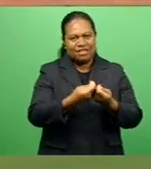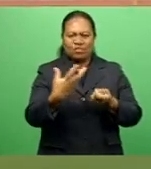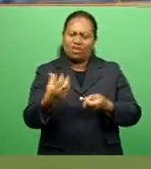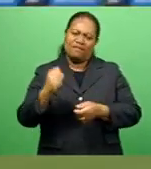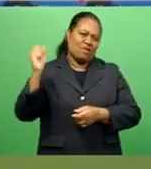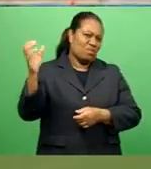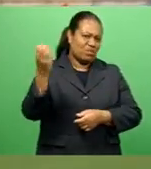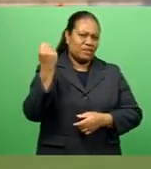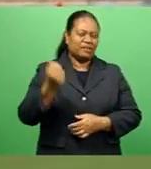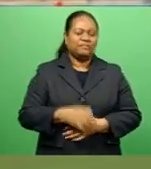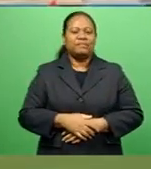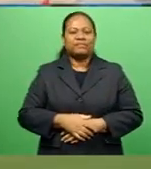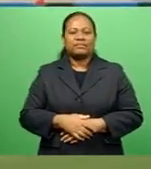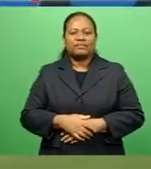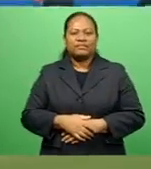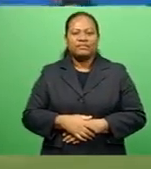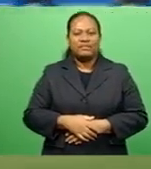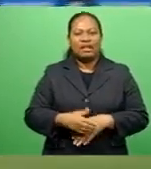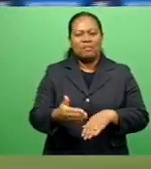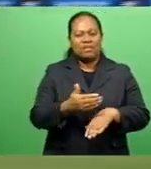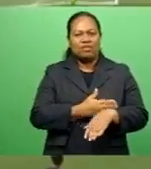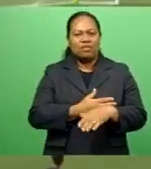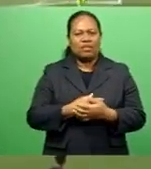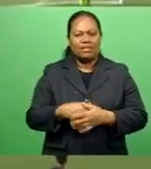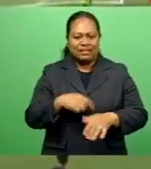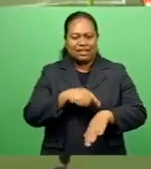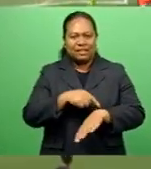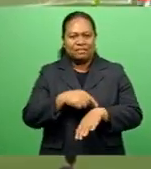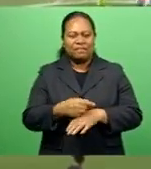goal neatly in the net just before full-time.